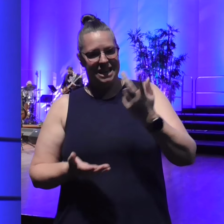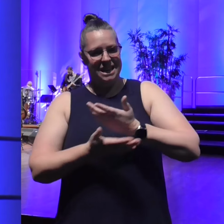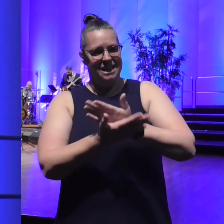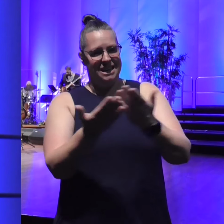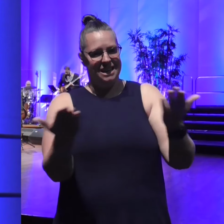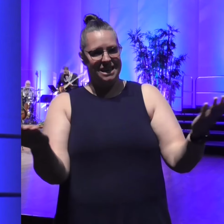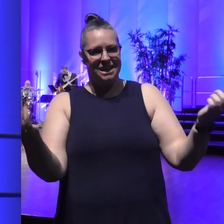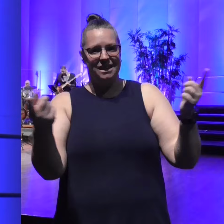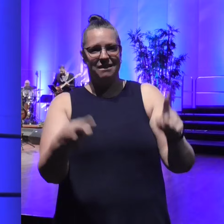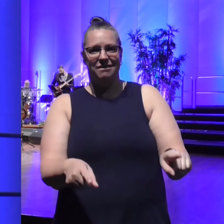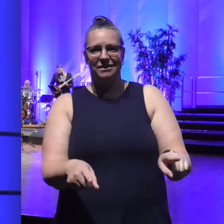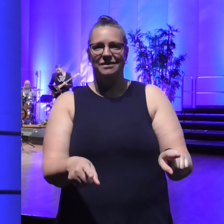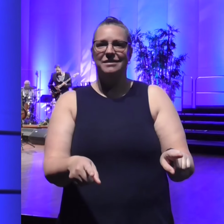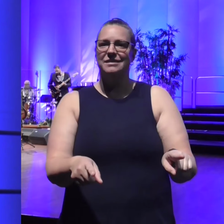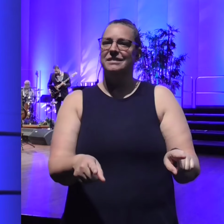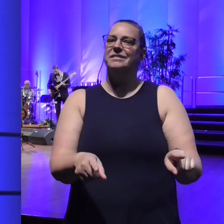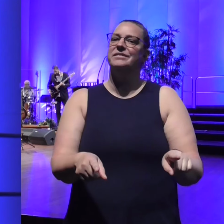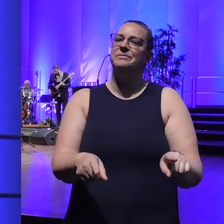alive.